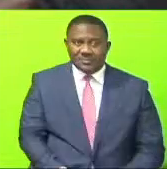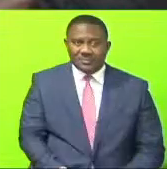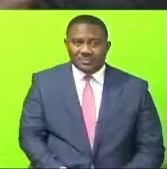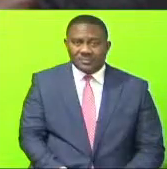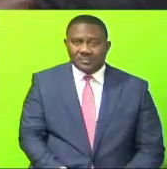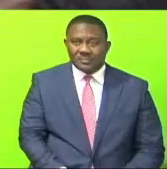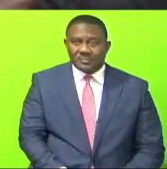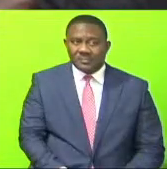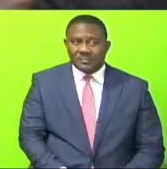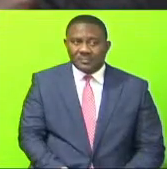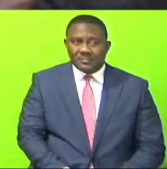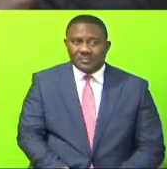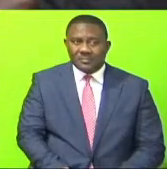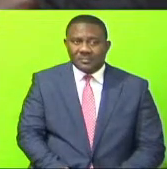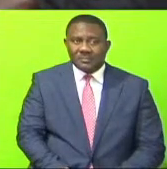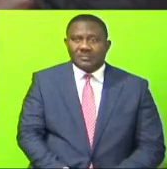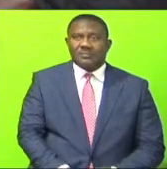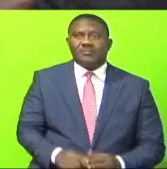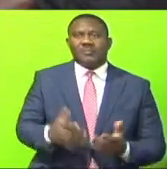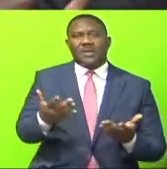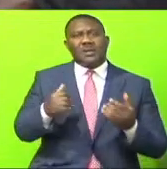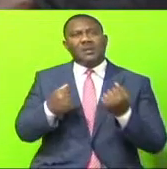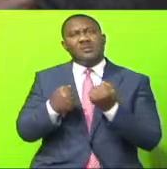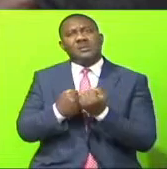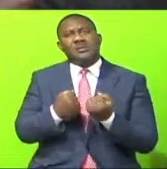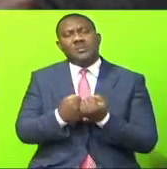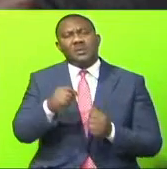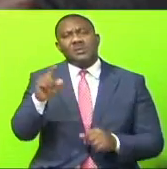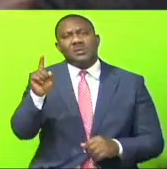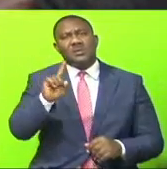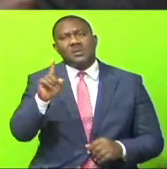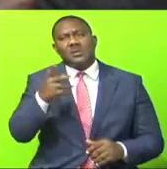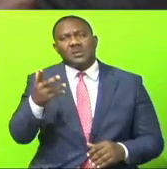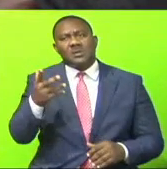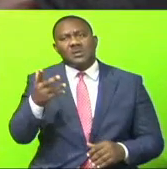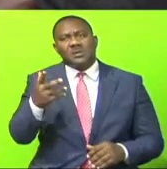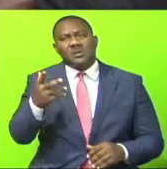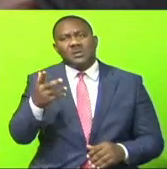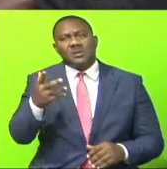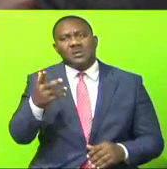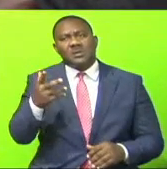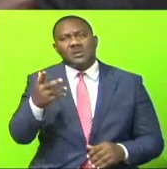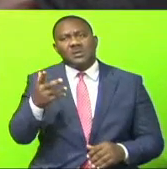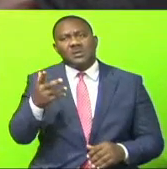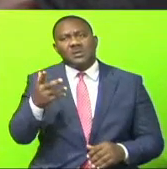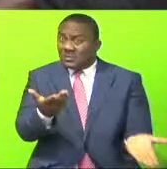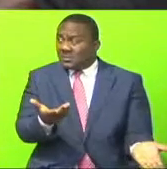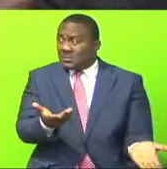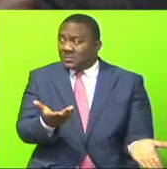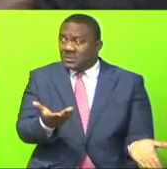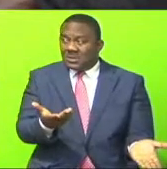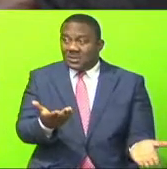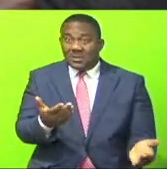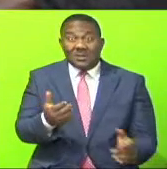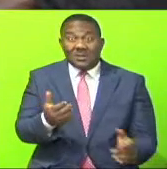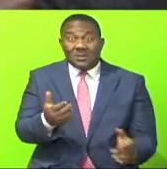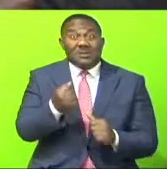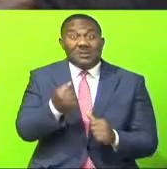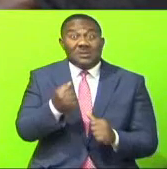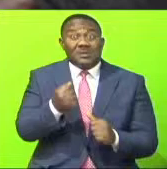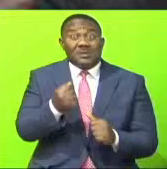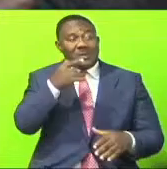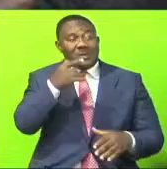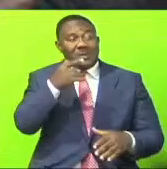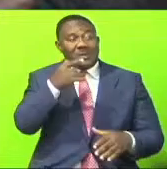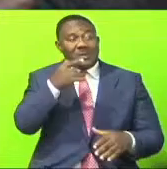you, what is the evidential support for the Speaker to take that decision? On the mere say-so of a political